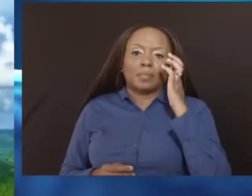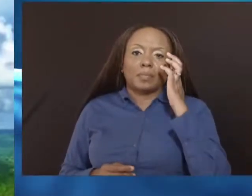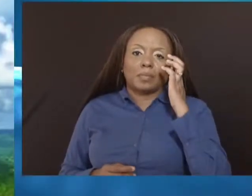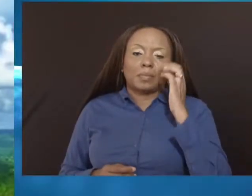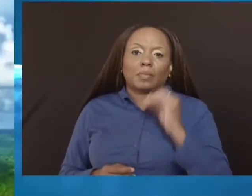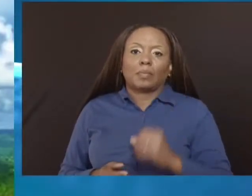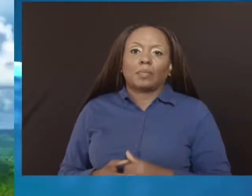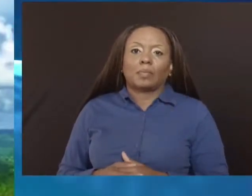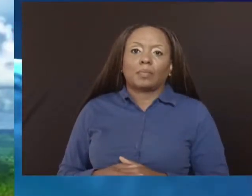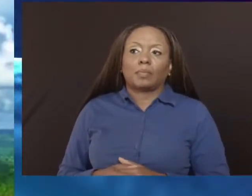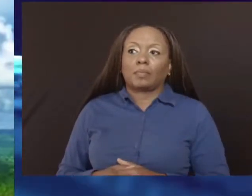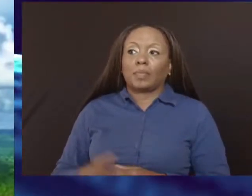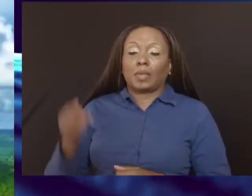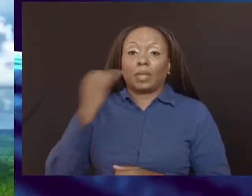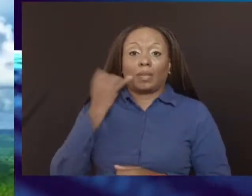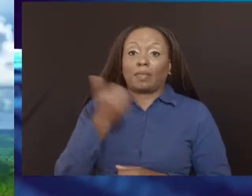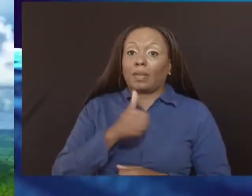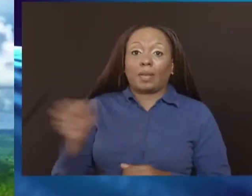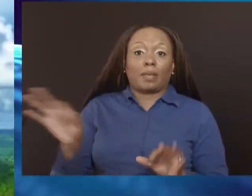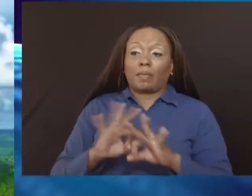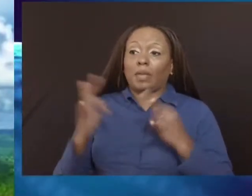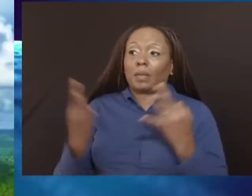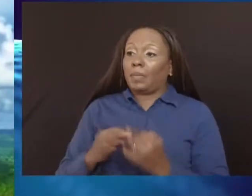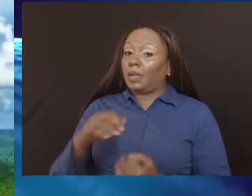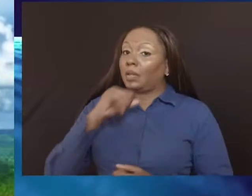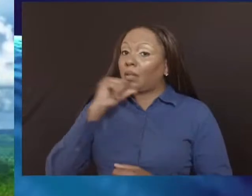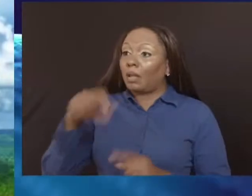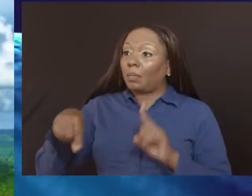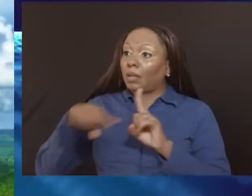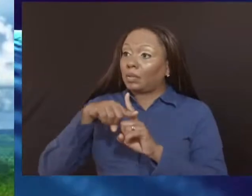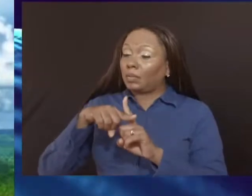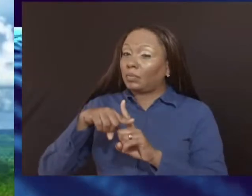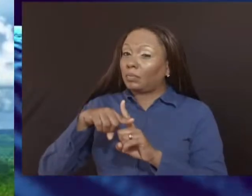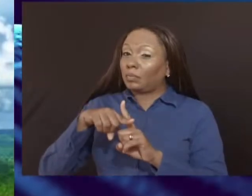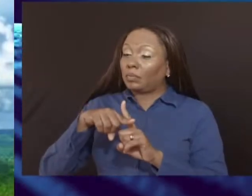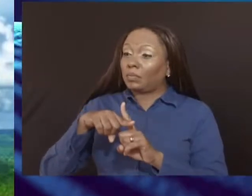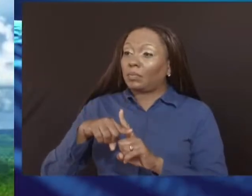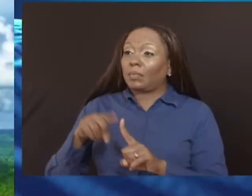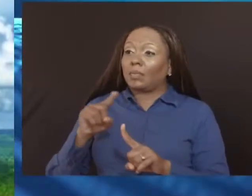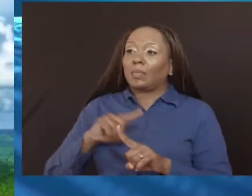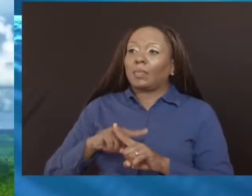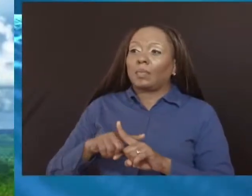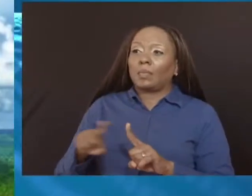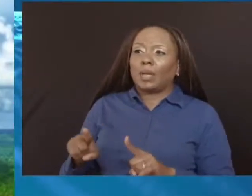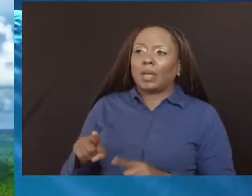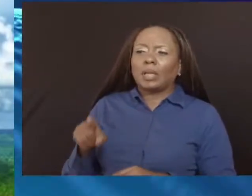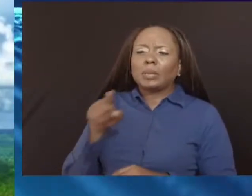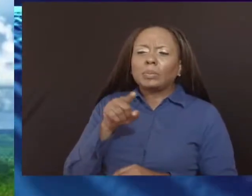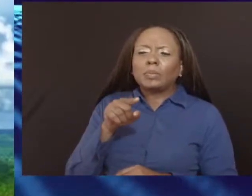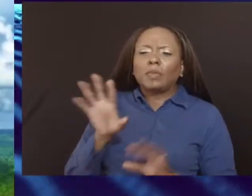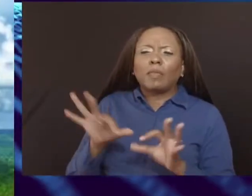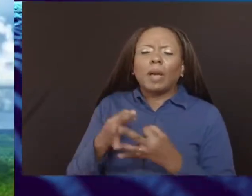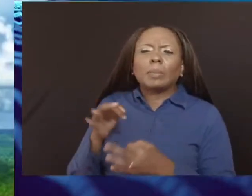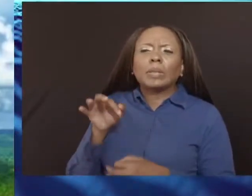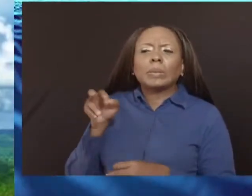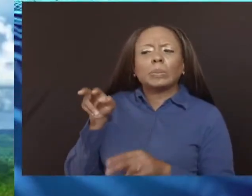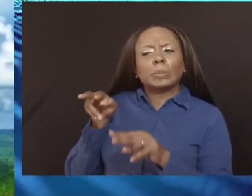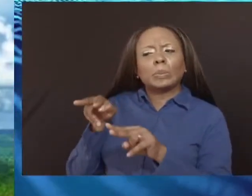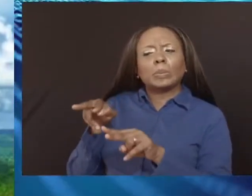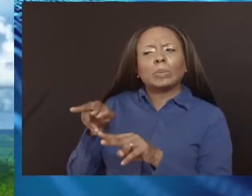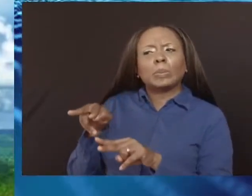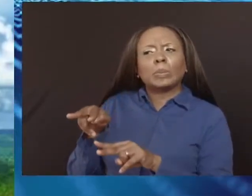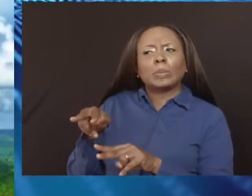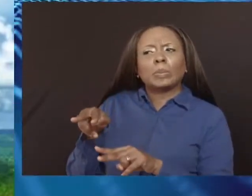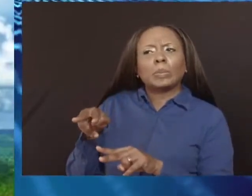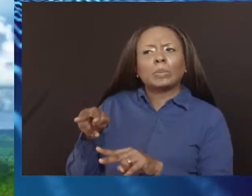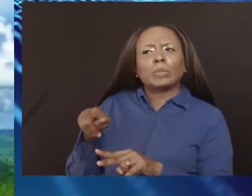have not formally tested positive, but you are noticing that they are experiencing symptoms, we